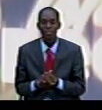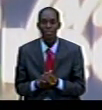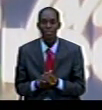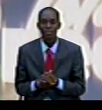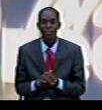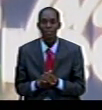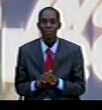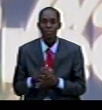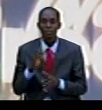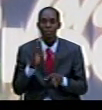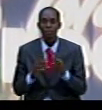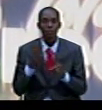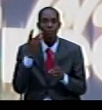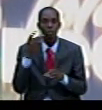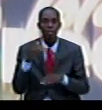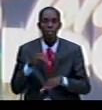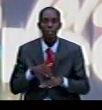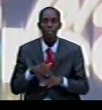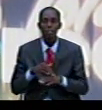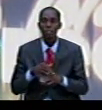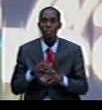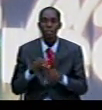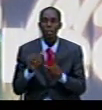If you look at the entire setting here,